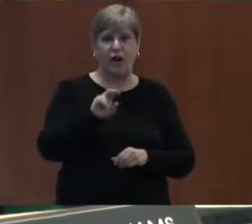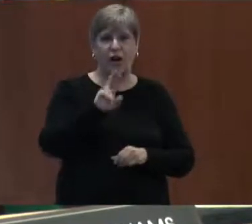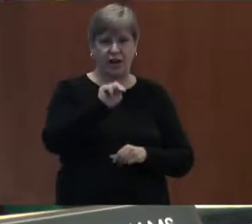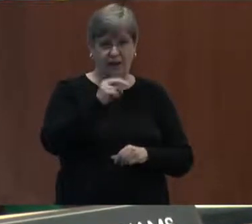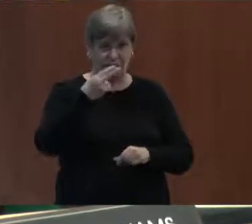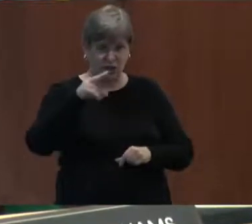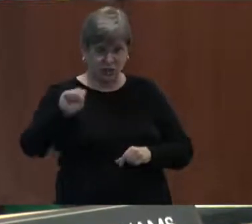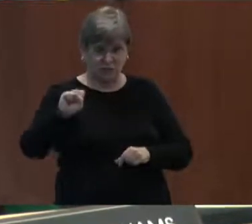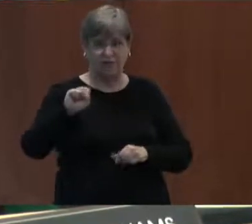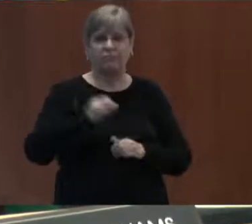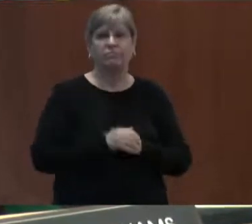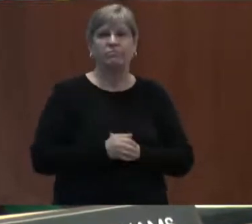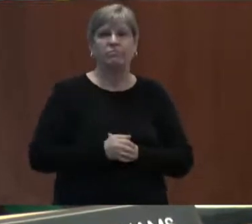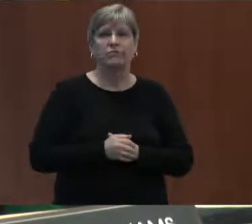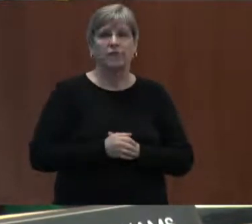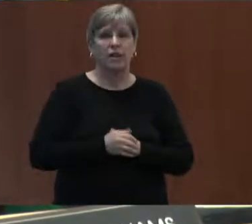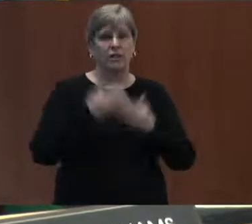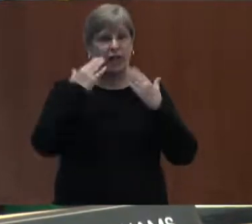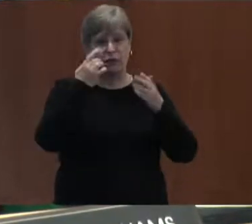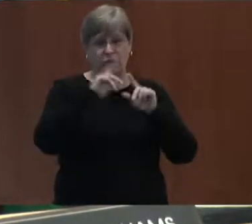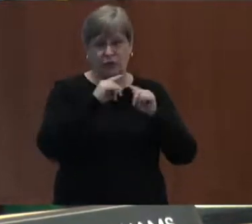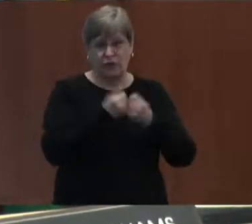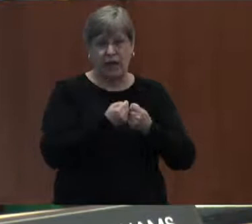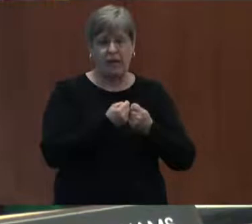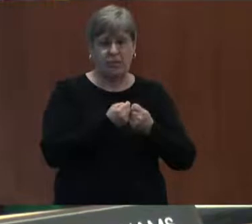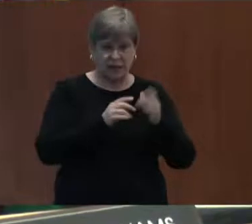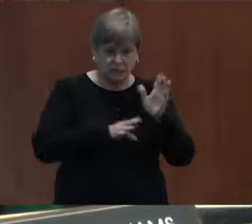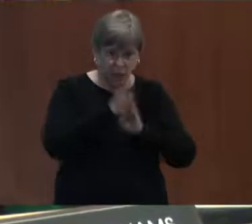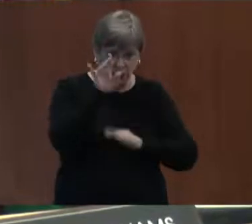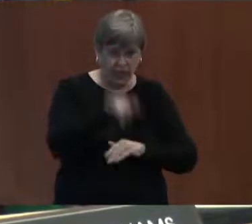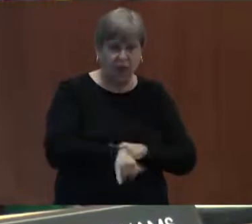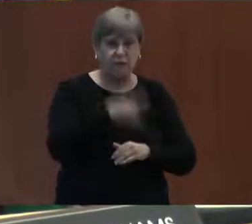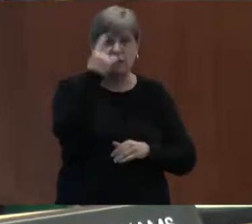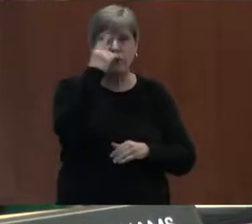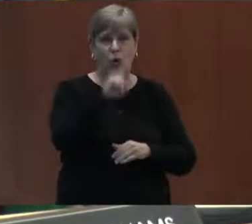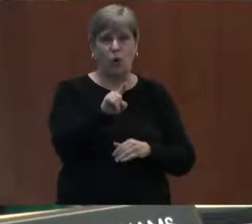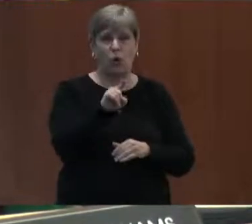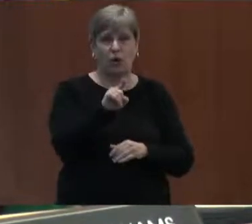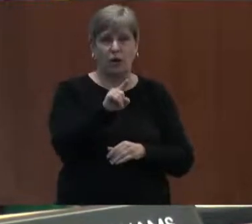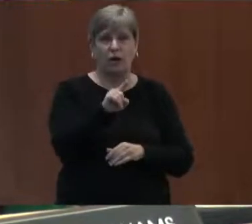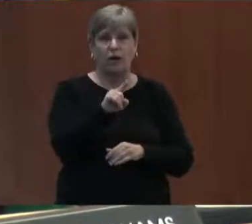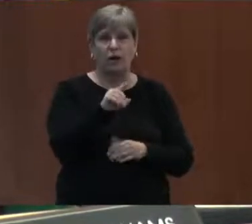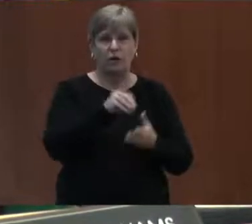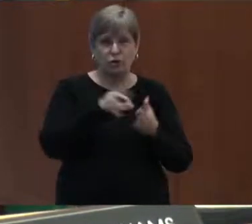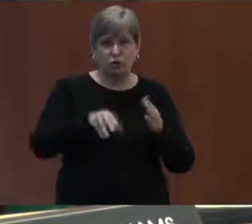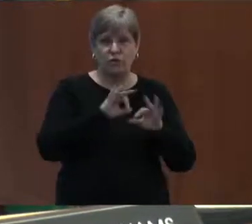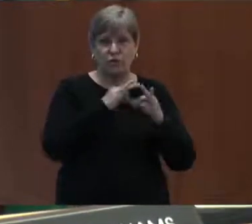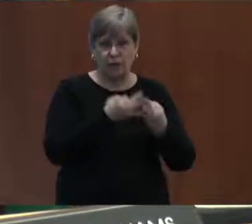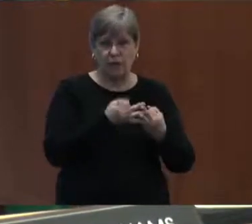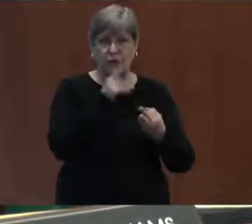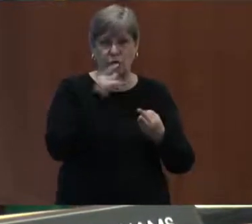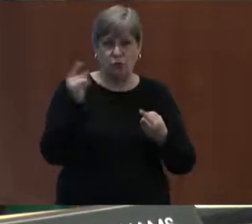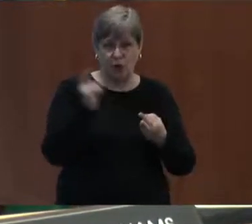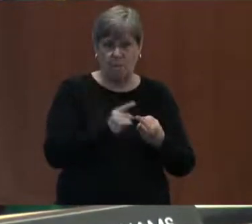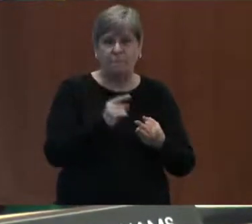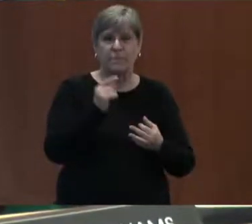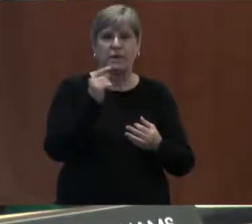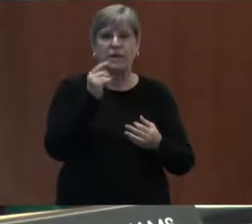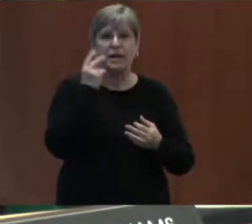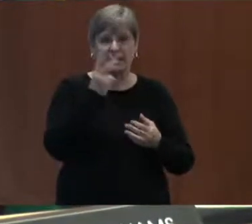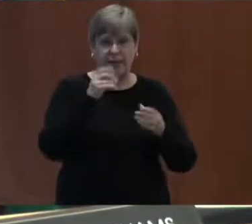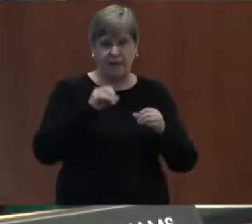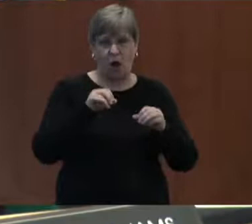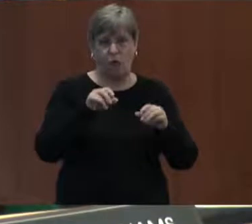High School. Grateful for the team that pulled that together. This was for students and families to come and see what